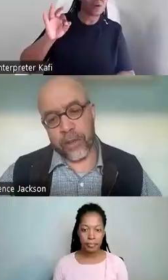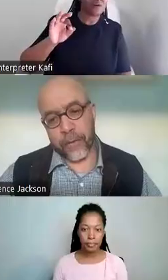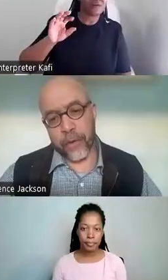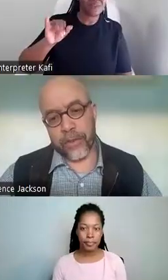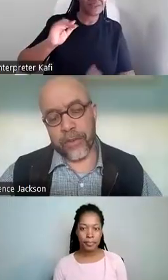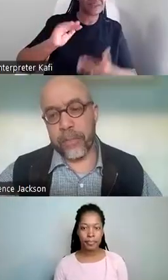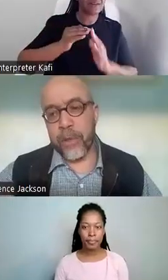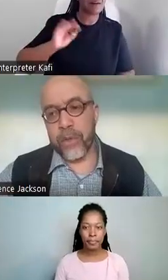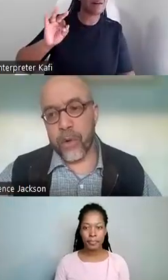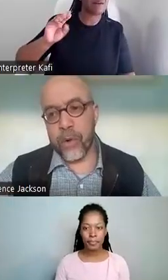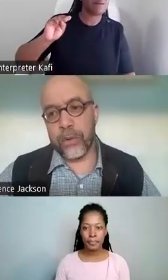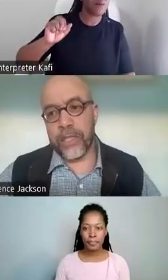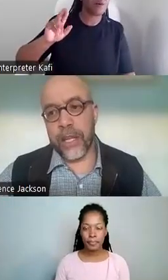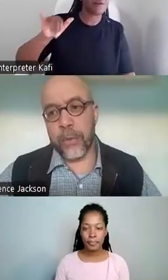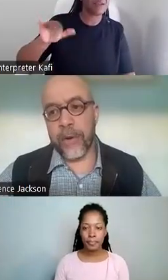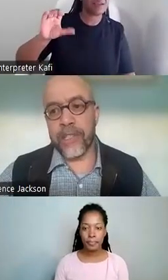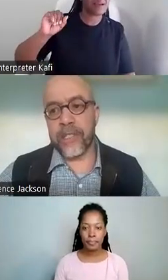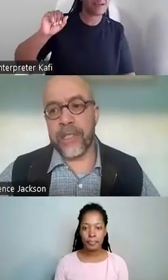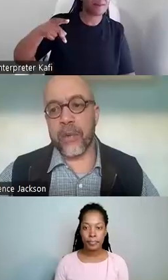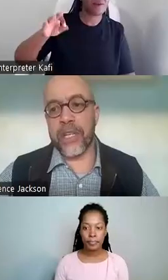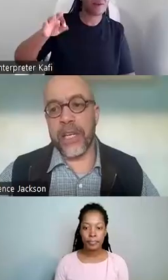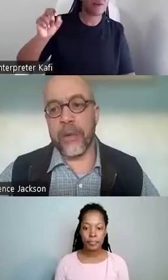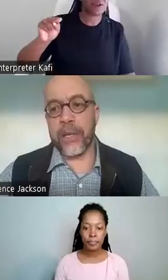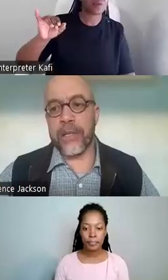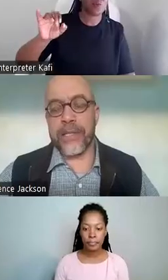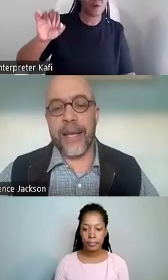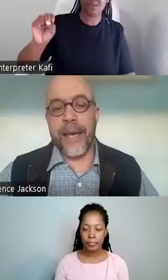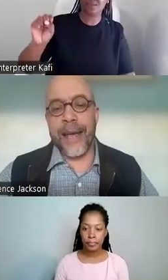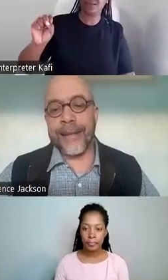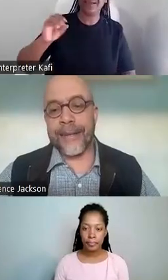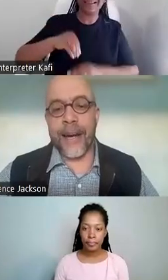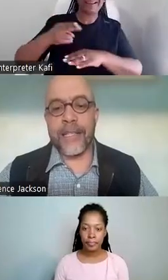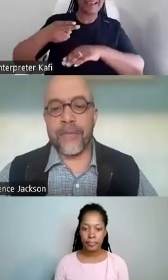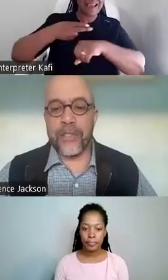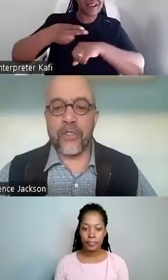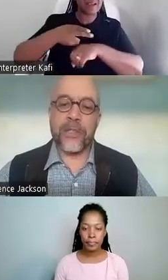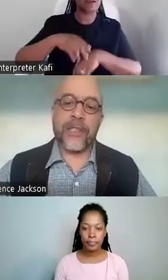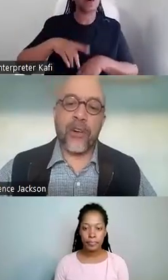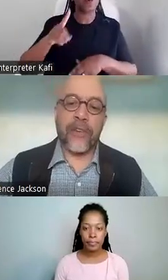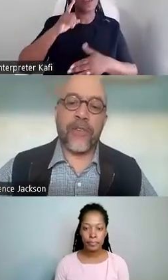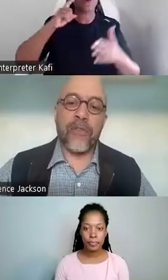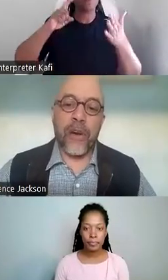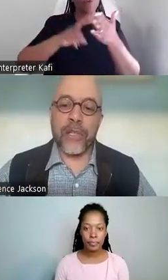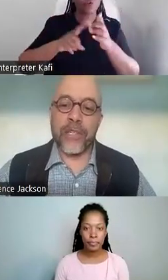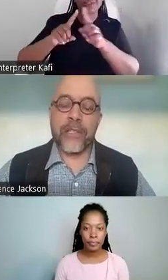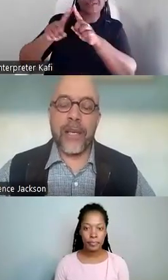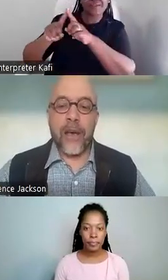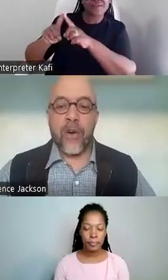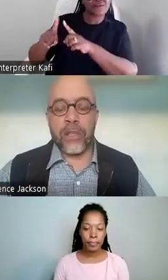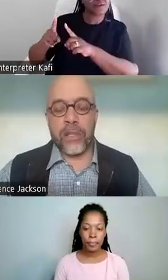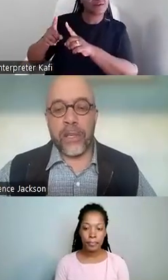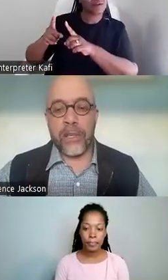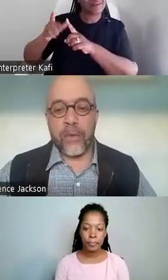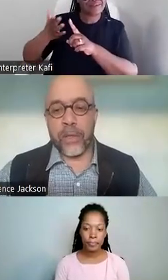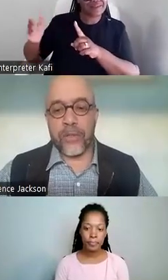the different musical celebrations that were taking place and the kinds of instruments. And so if you notice